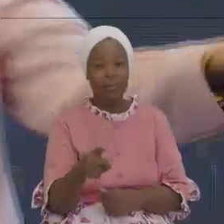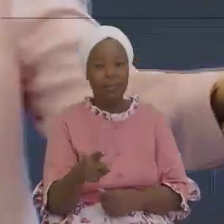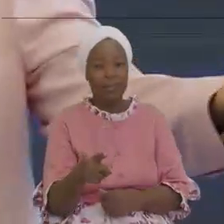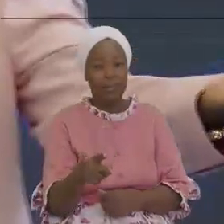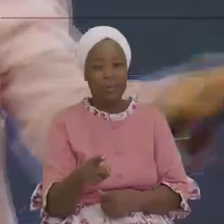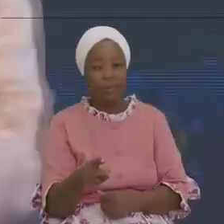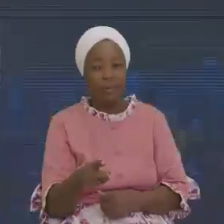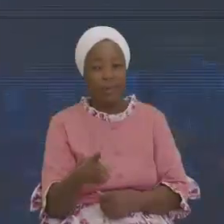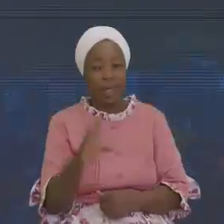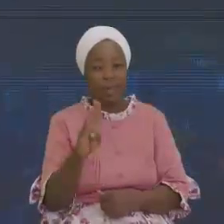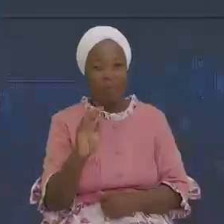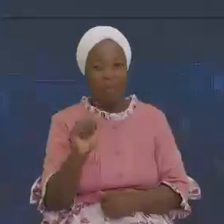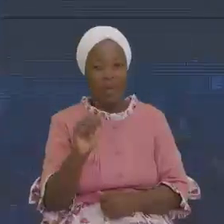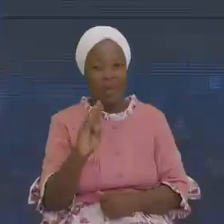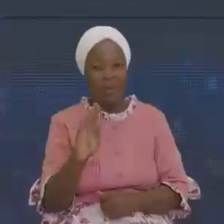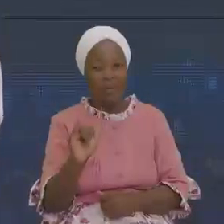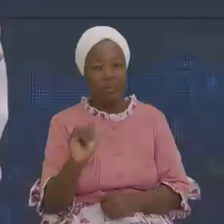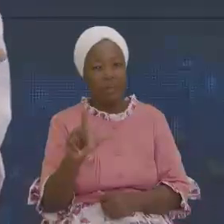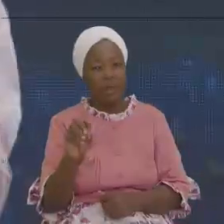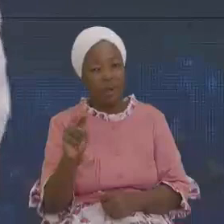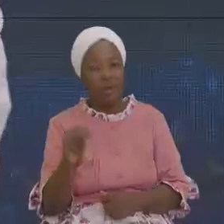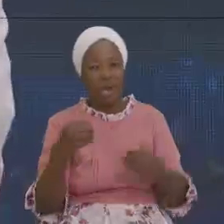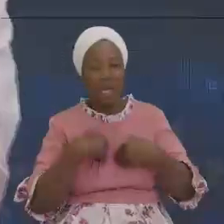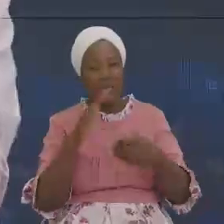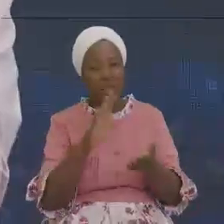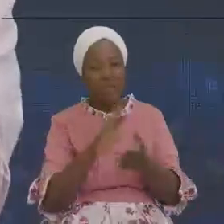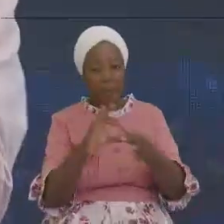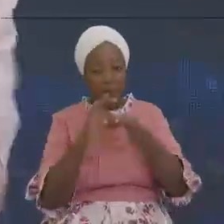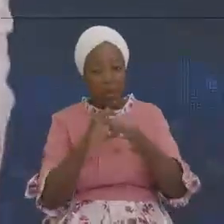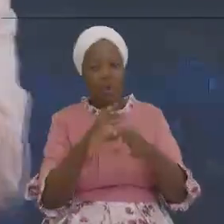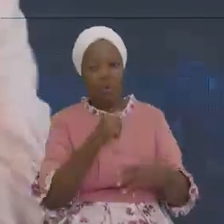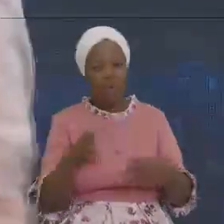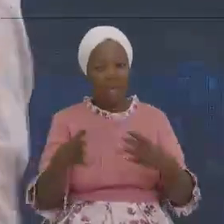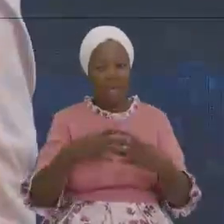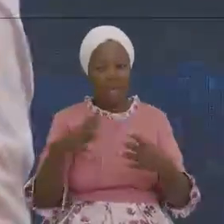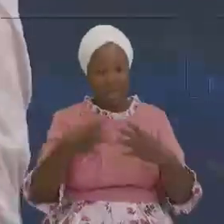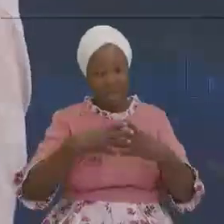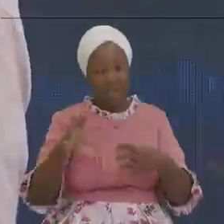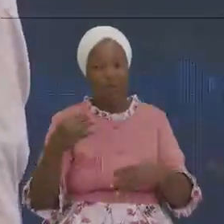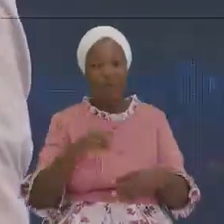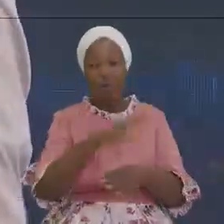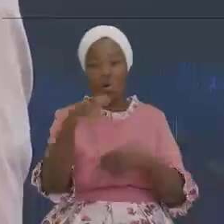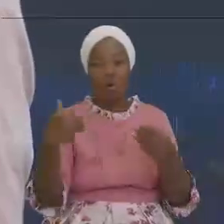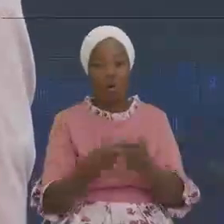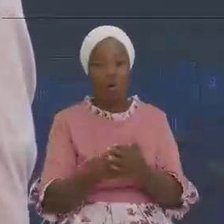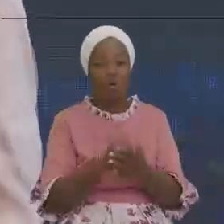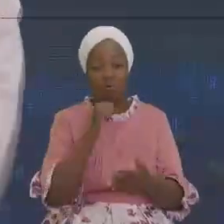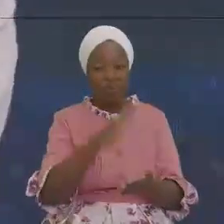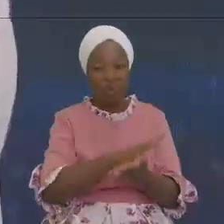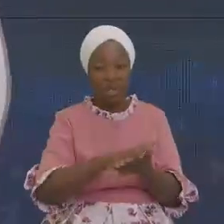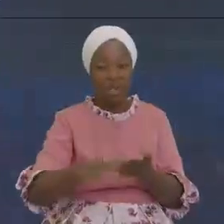Babylon has become a cage of every unclean and hateful bird.